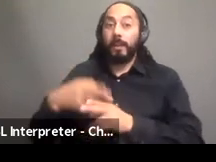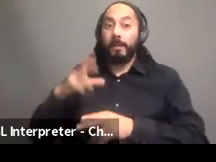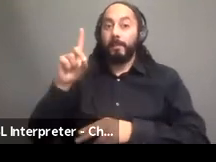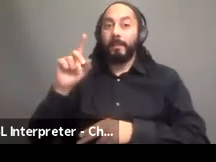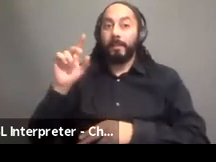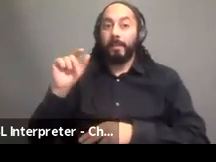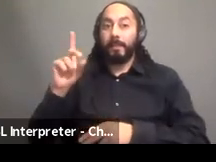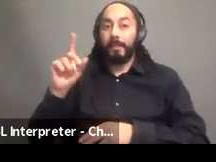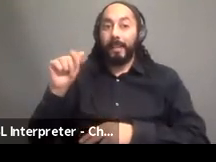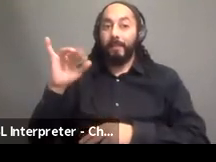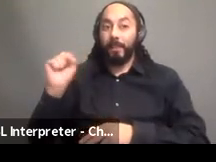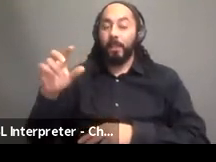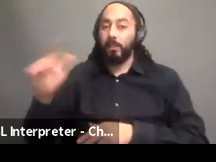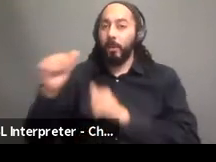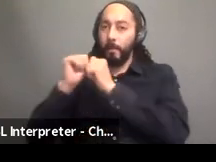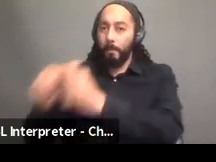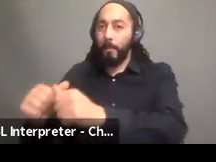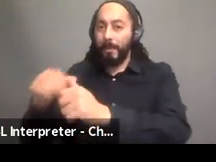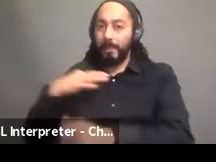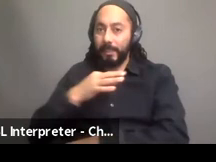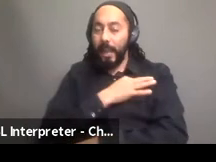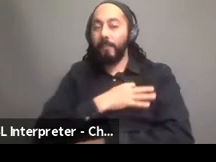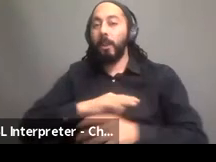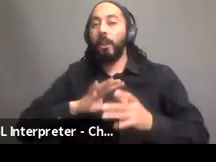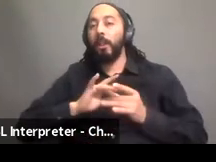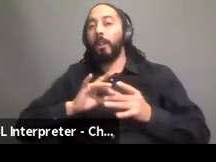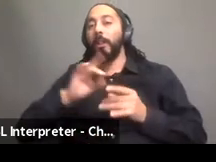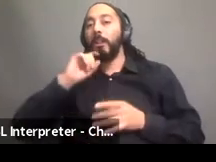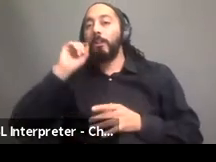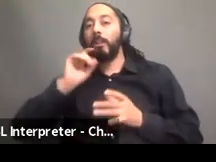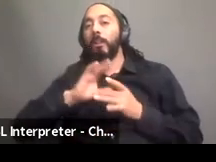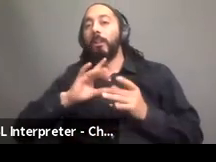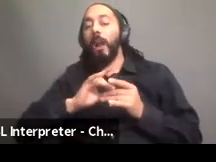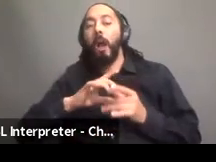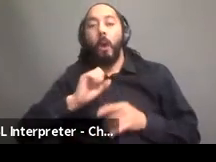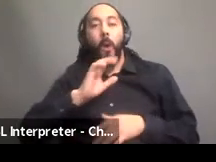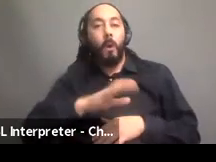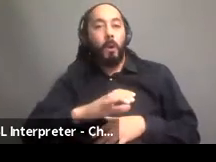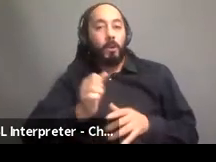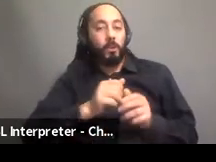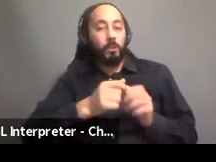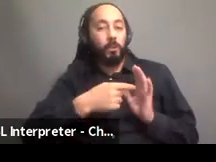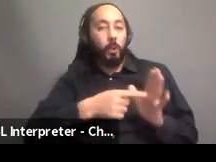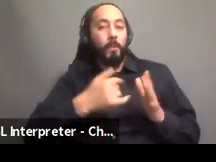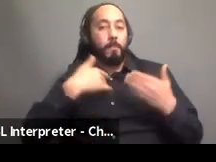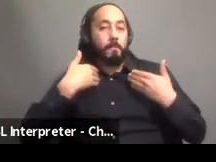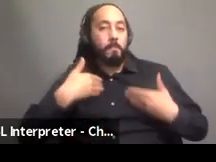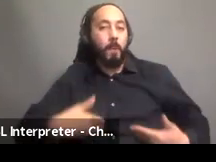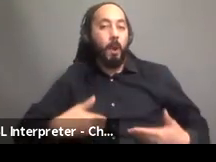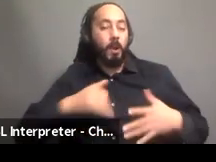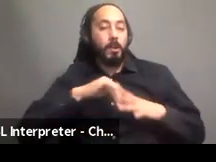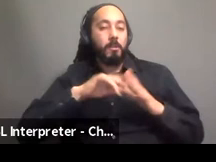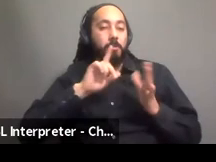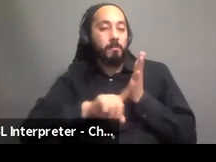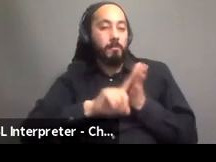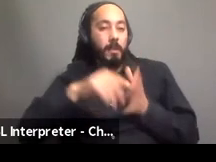work. Davis said that he wants to give her an anatomy tutorial in his apartment. Layla does not say